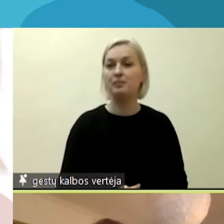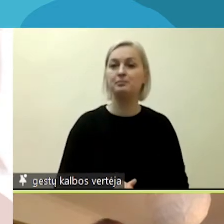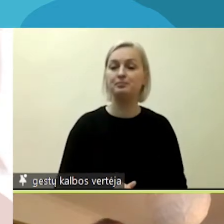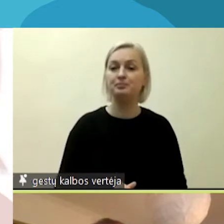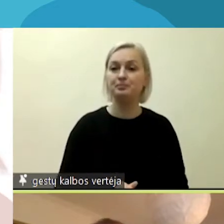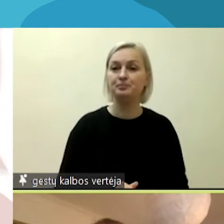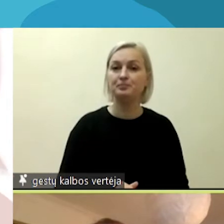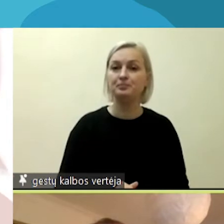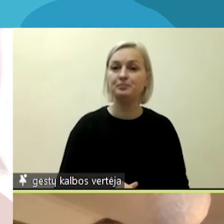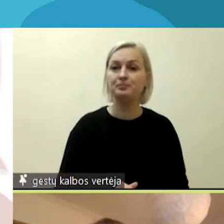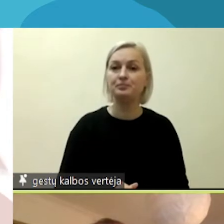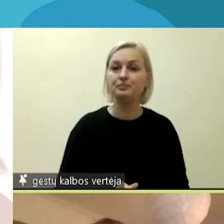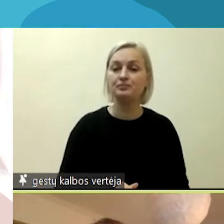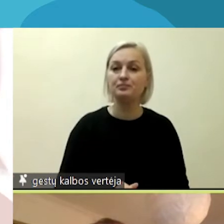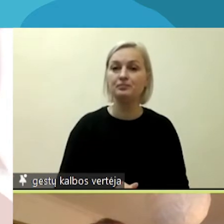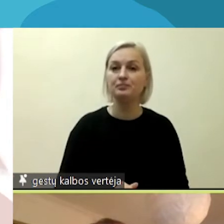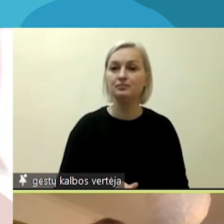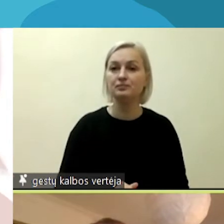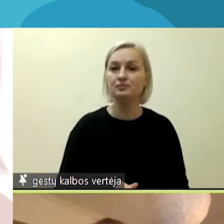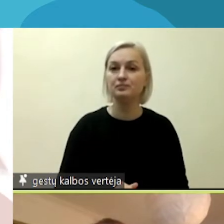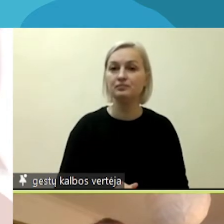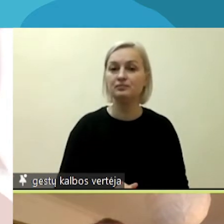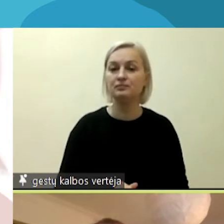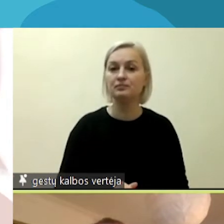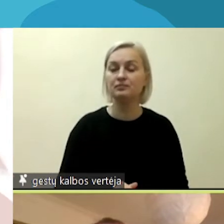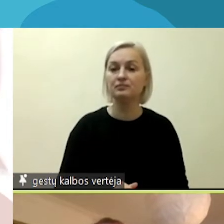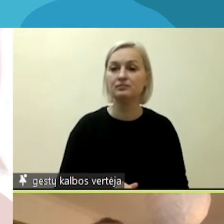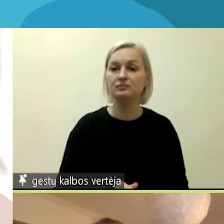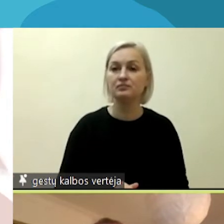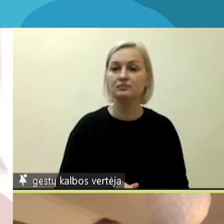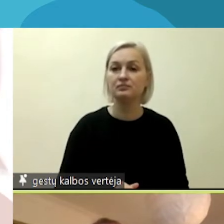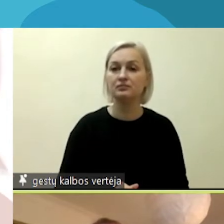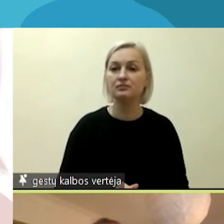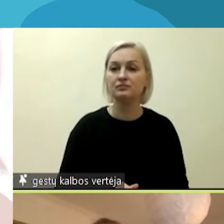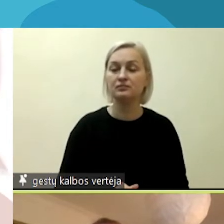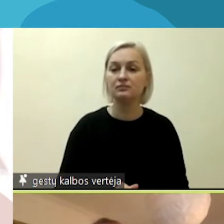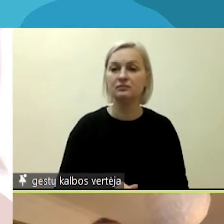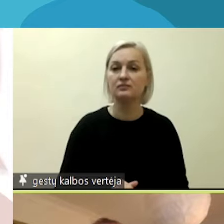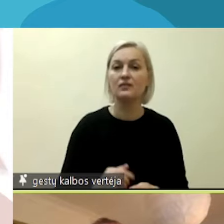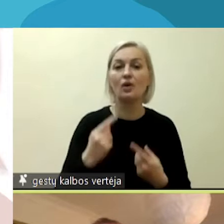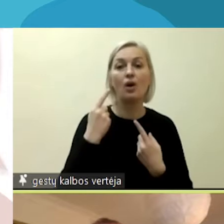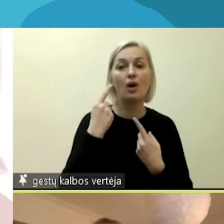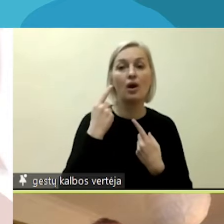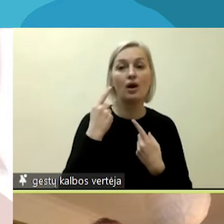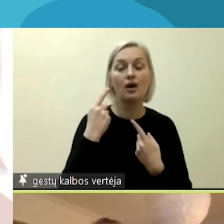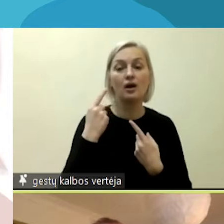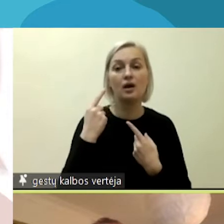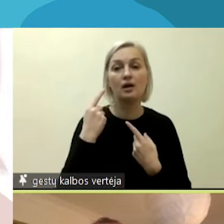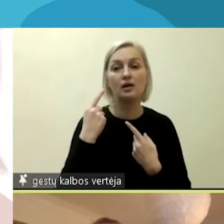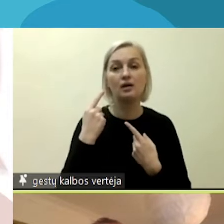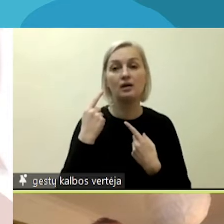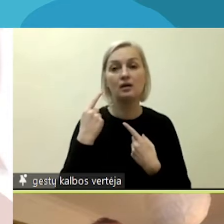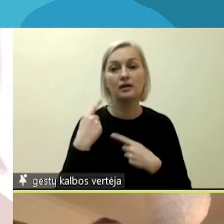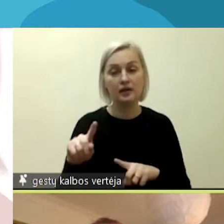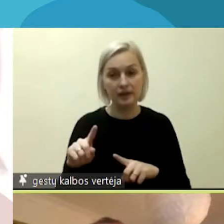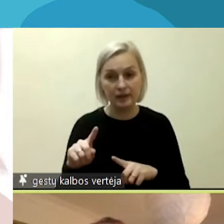case management and sharing with civil society organizations, which we hope in the years to come we